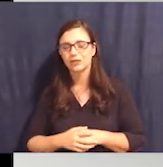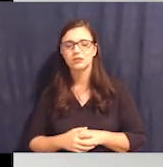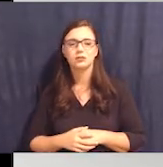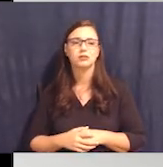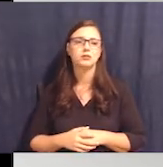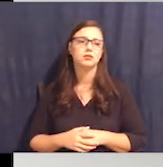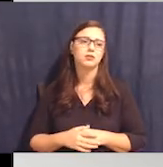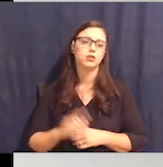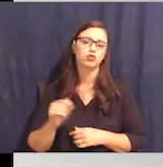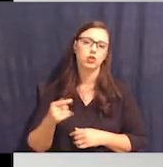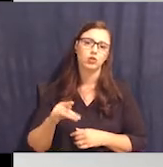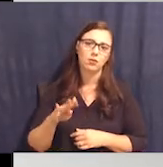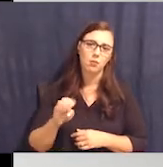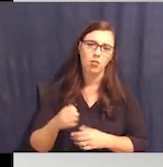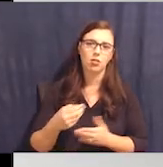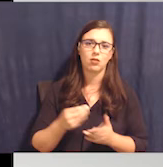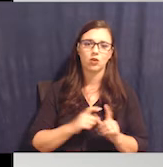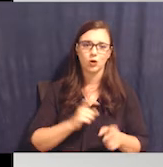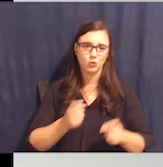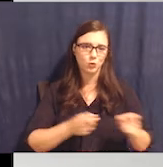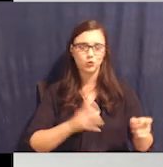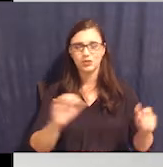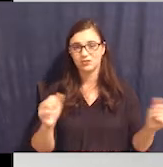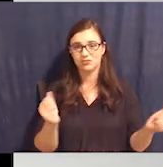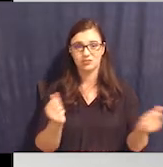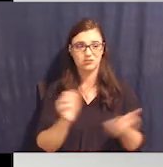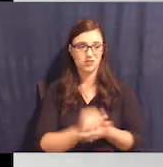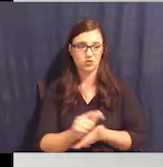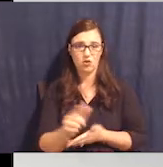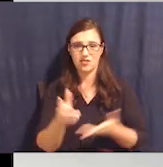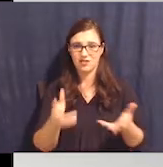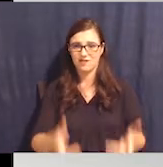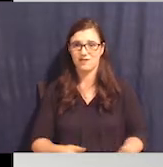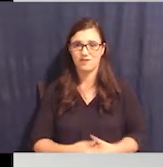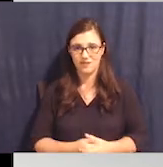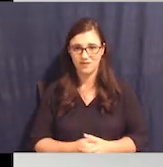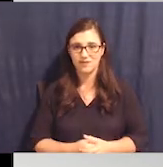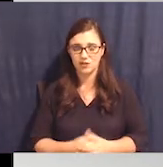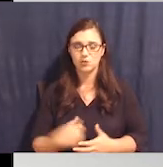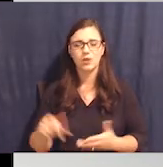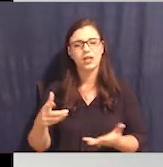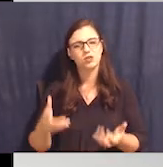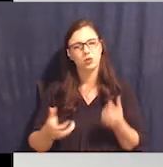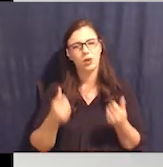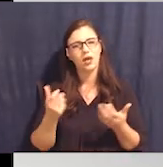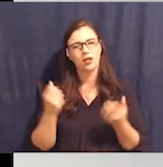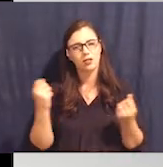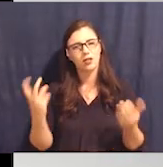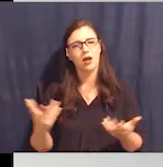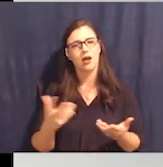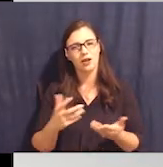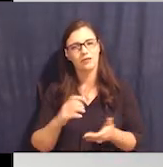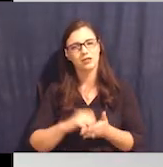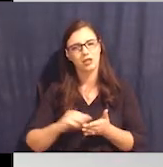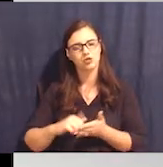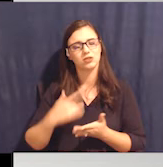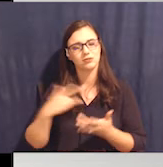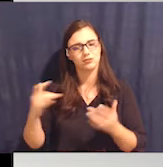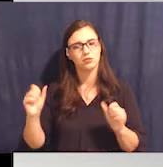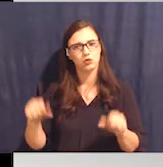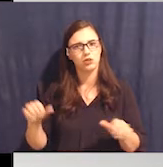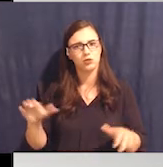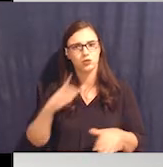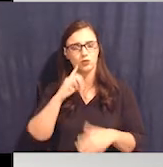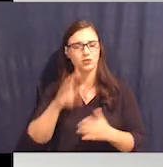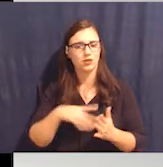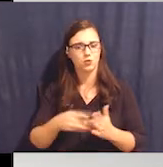property taxes, charitable contributions. That's all we have left. They took away a lot of the deductions we normally could